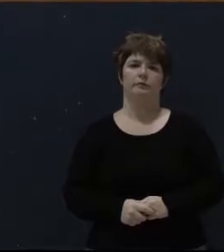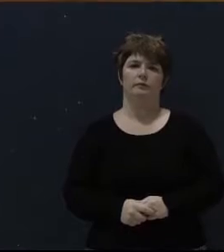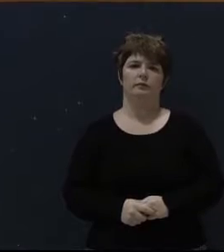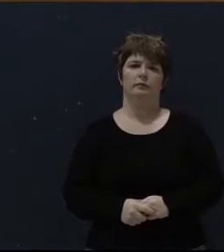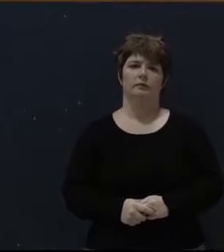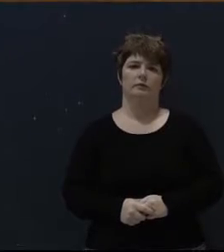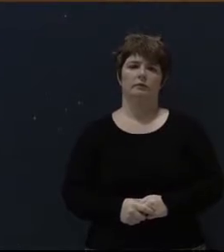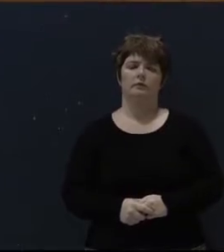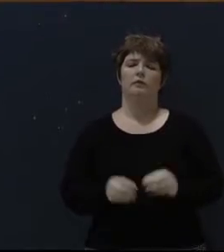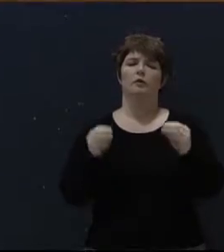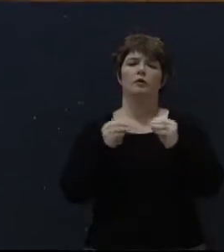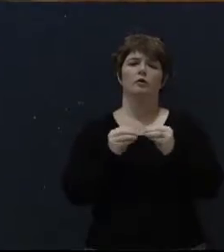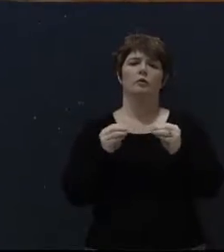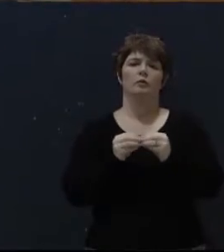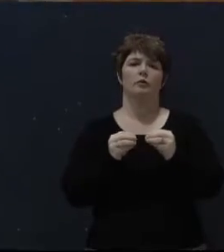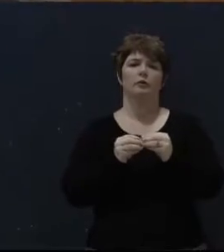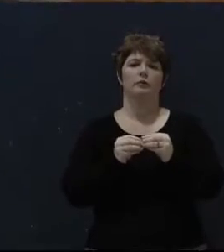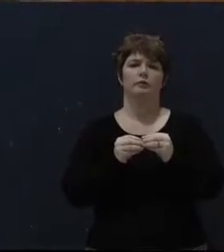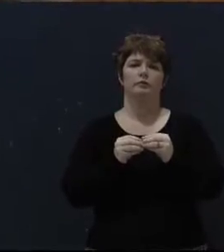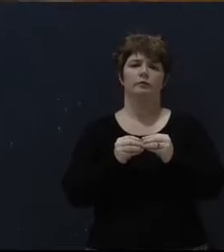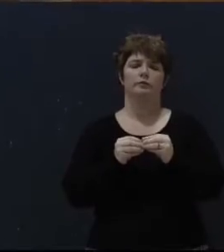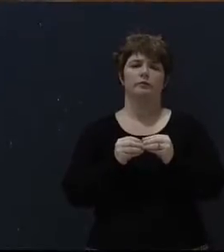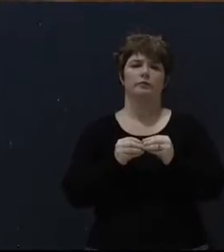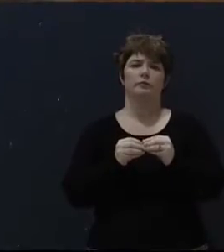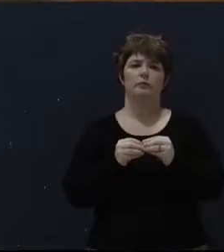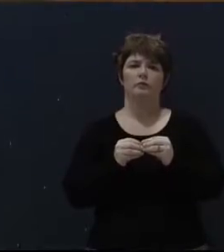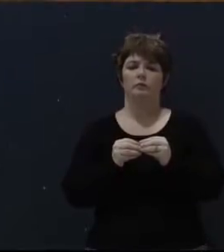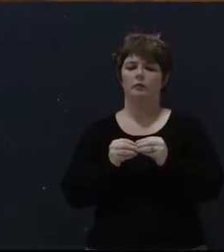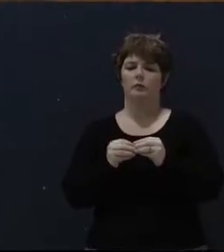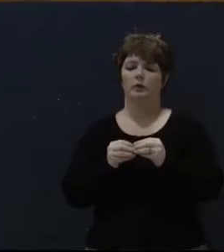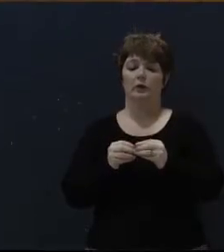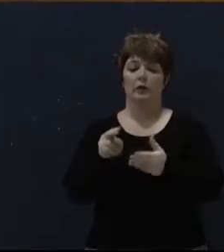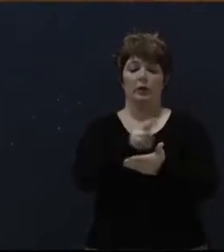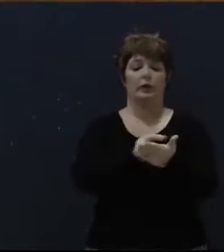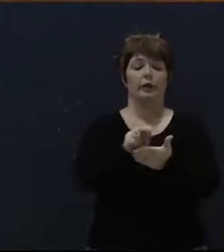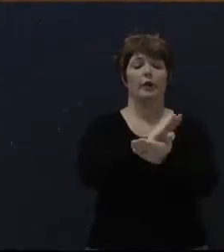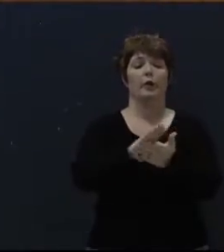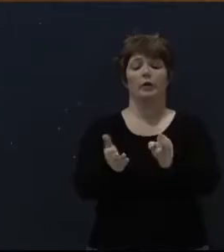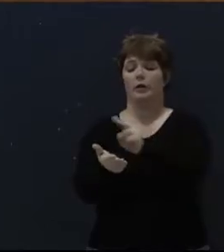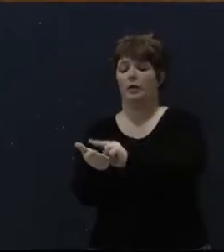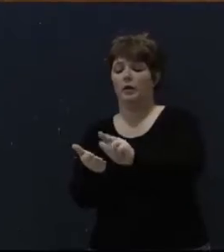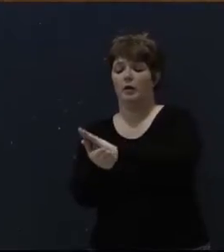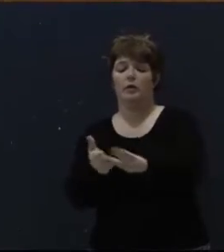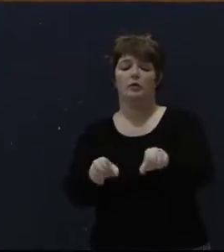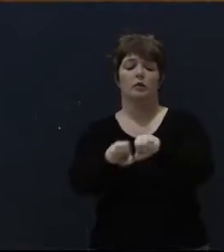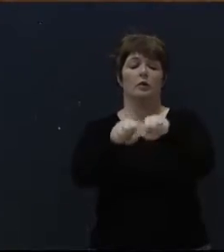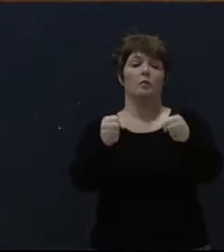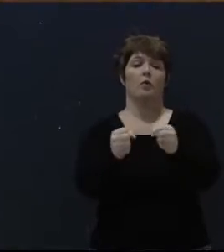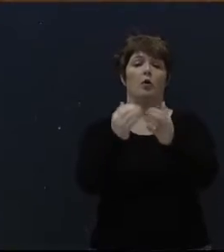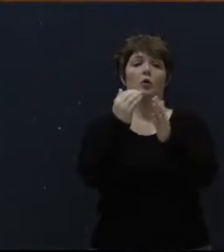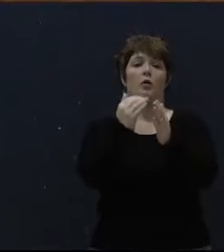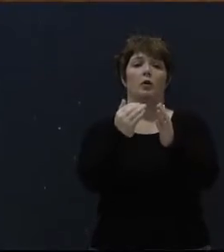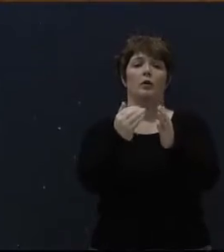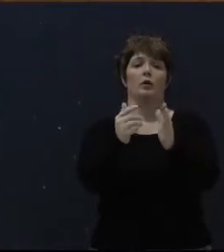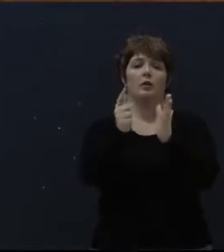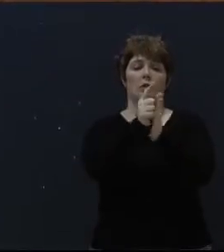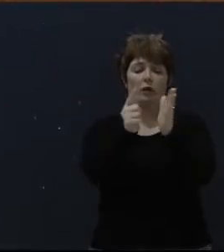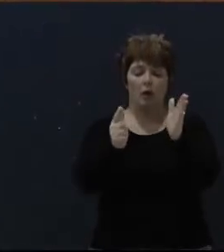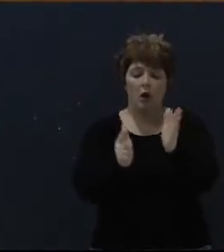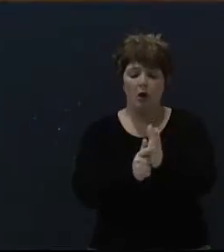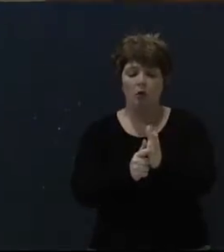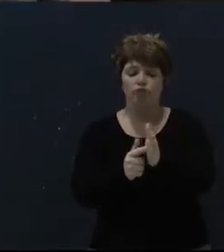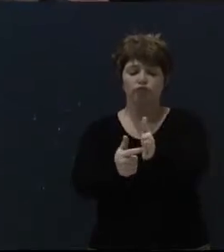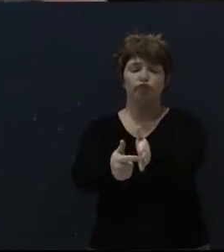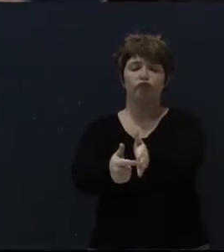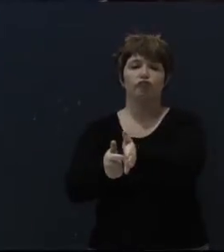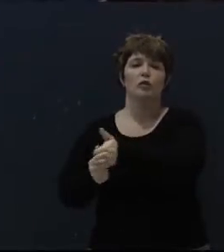There's something else back here. The broken law was back here. Showed us that we was a wicked bunch. And aren't